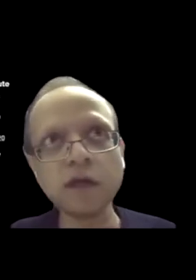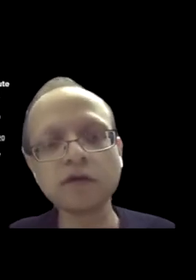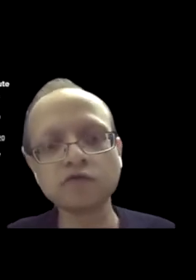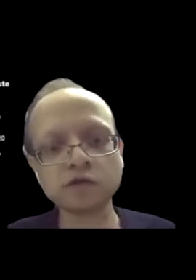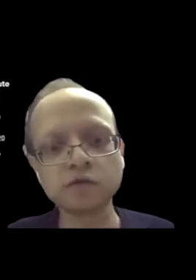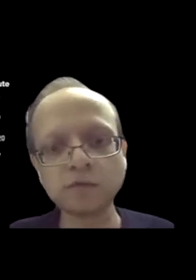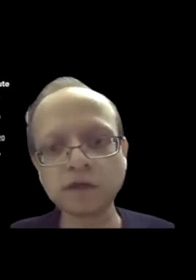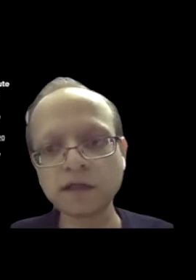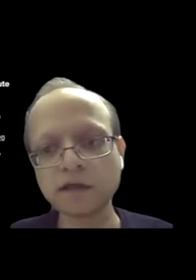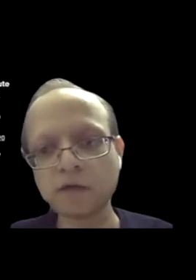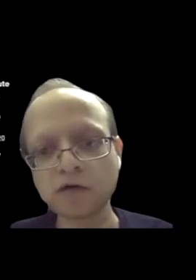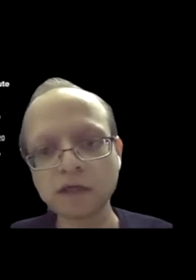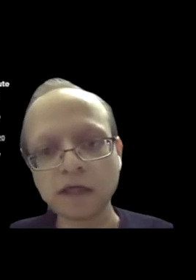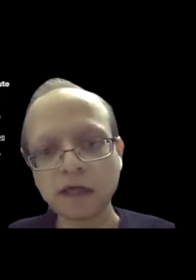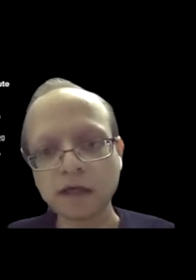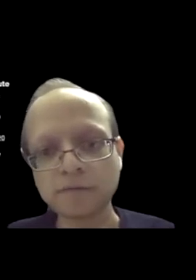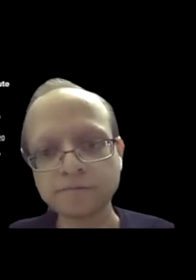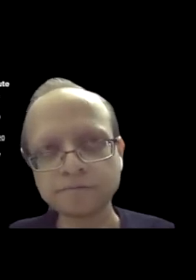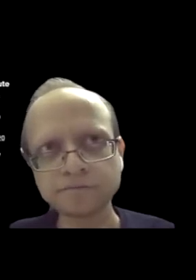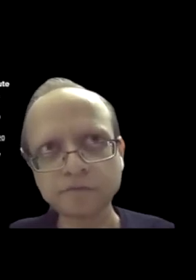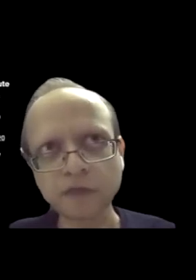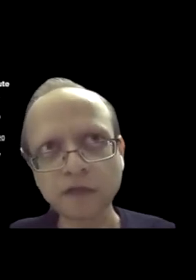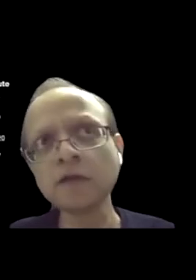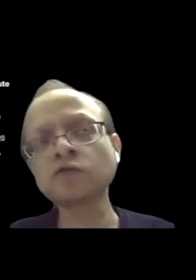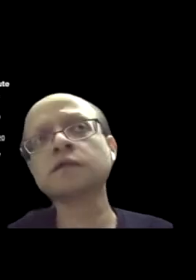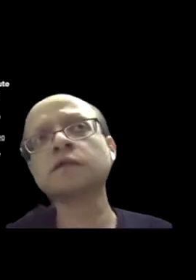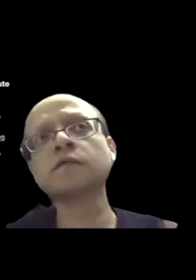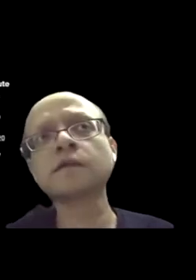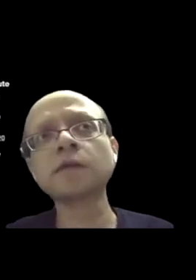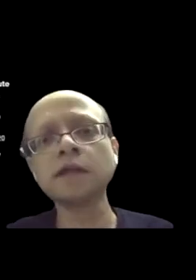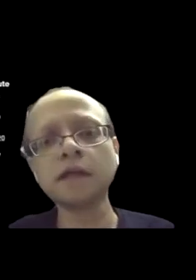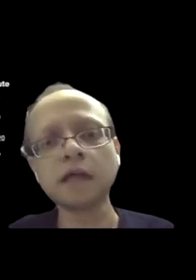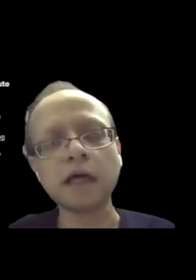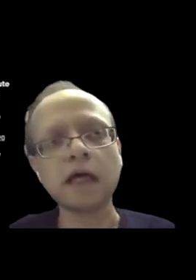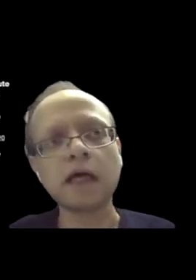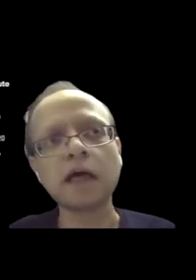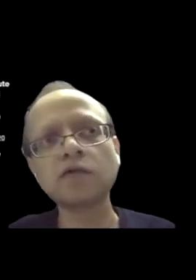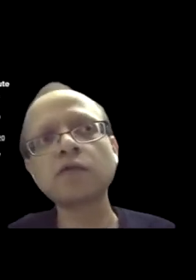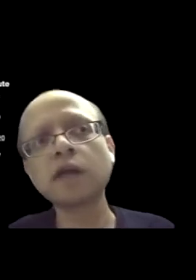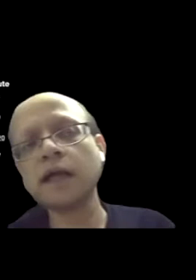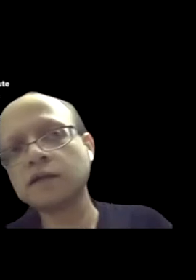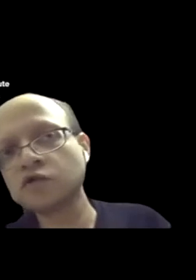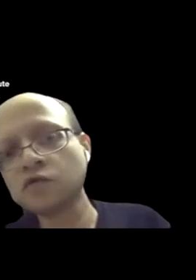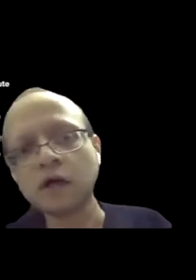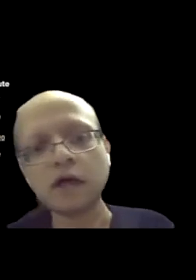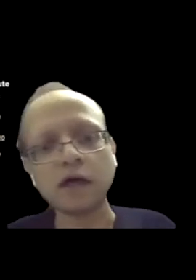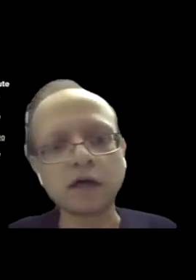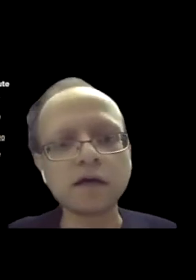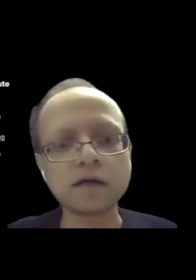is really crucial when we're thinking about the notions of disability and how they relate